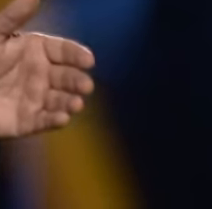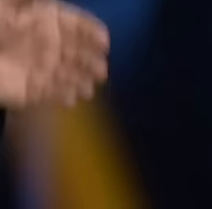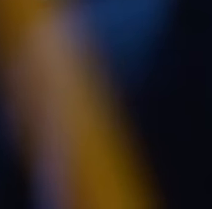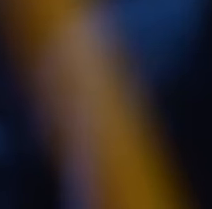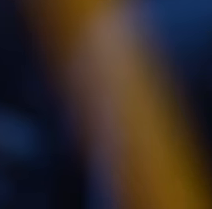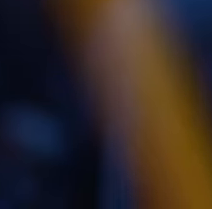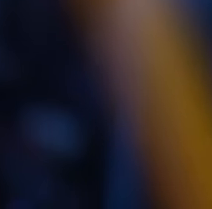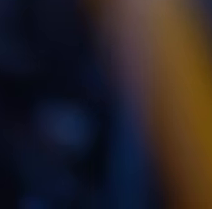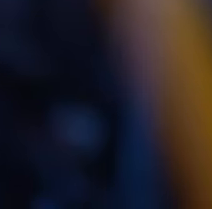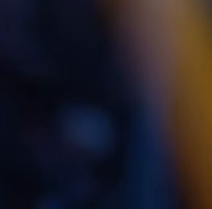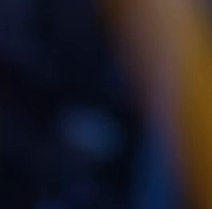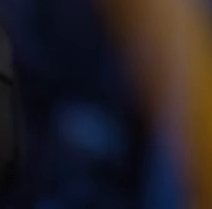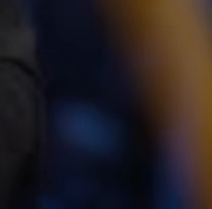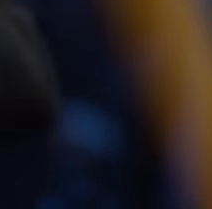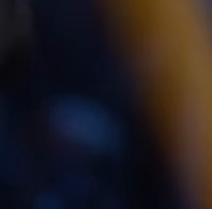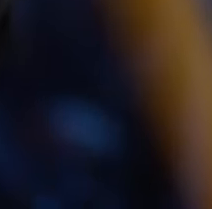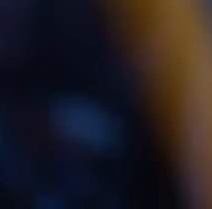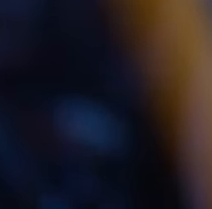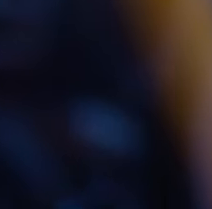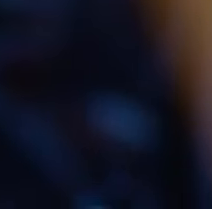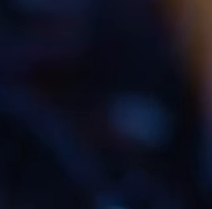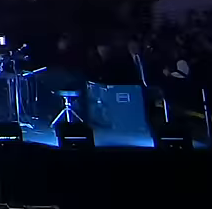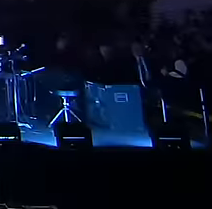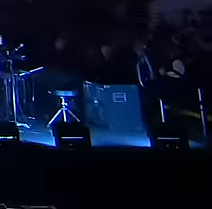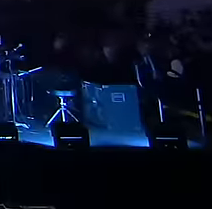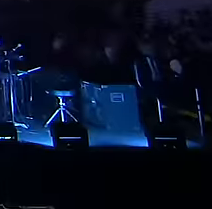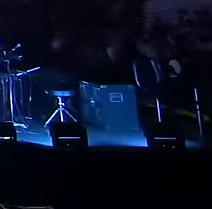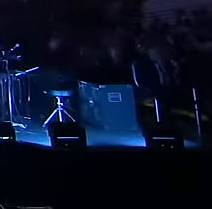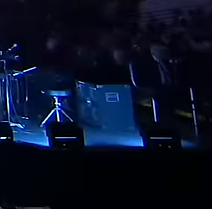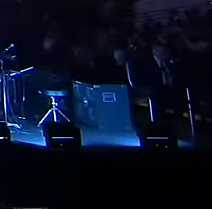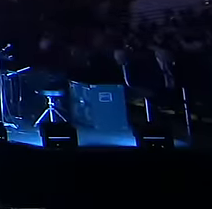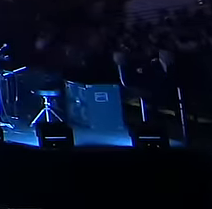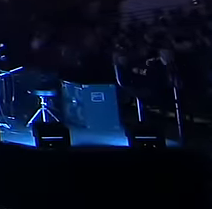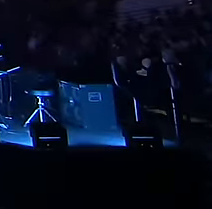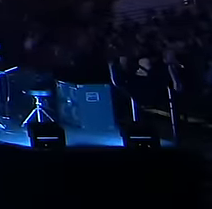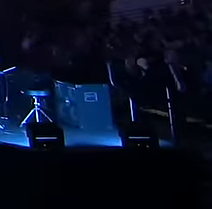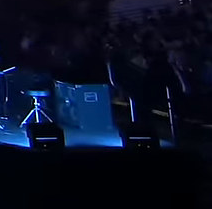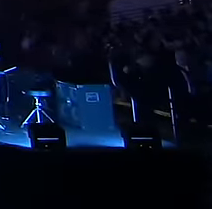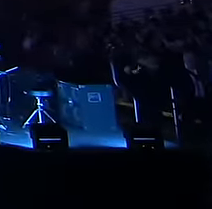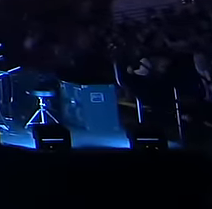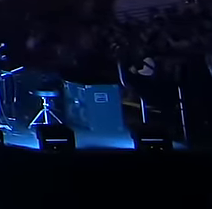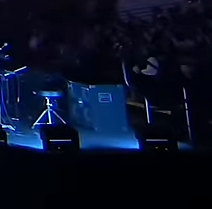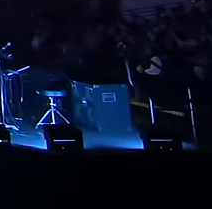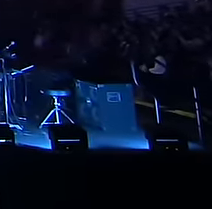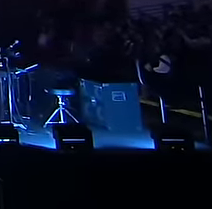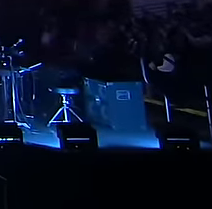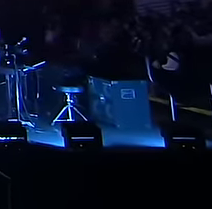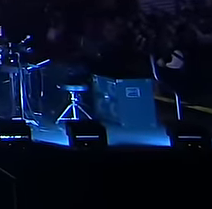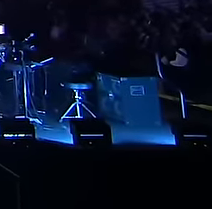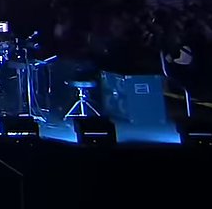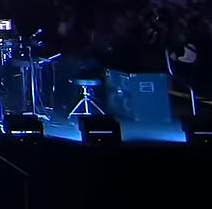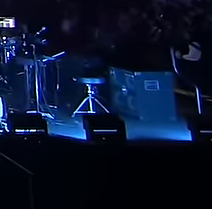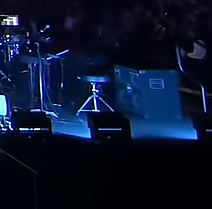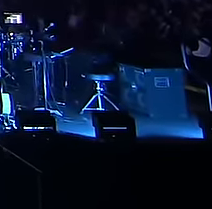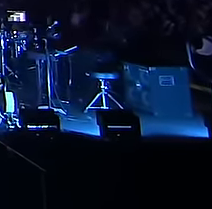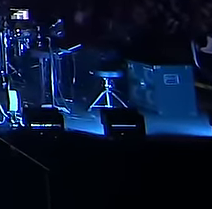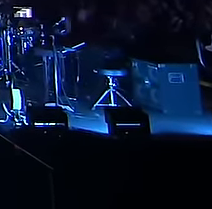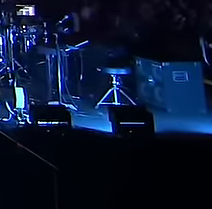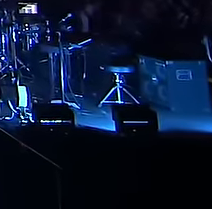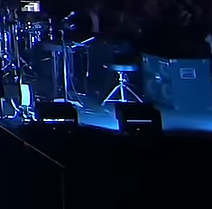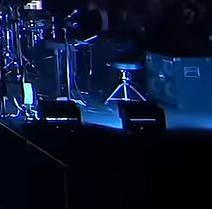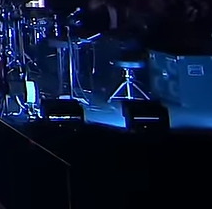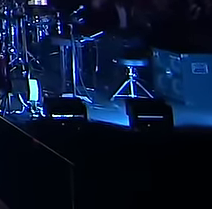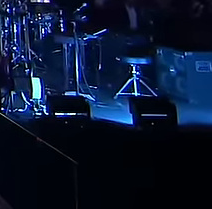the mission. We have a purpose. We have a passion. We've laid ourselves at the altars, and God has activated